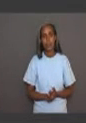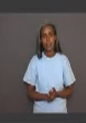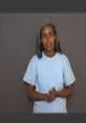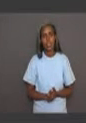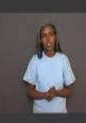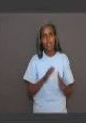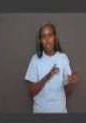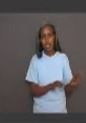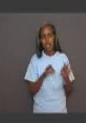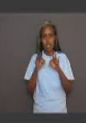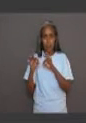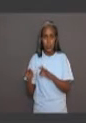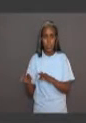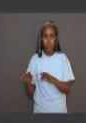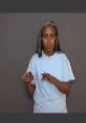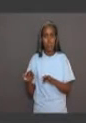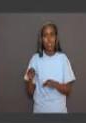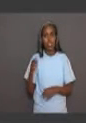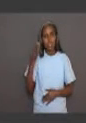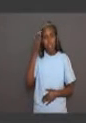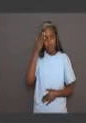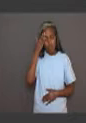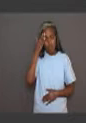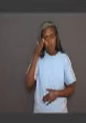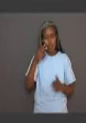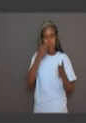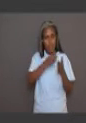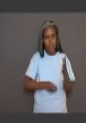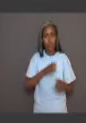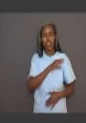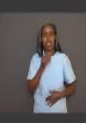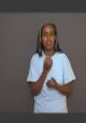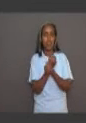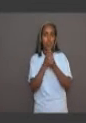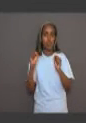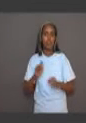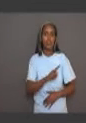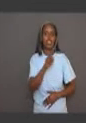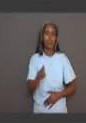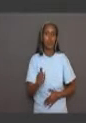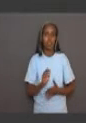Let us substitute the known values and solve the equation.